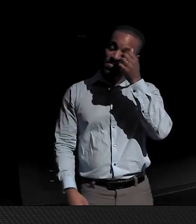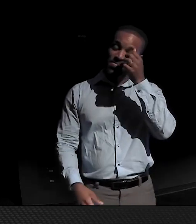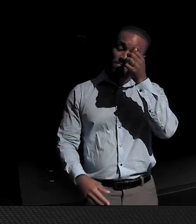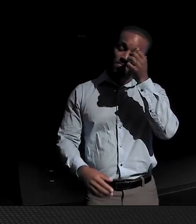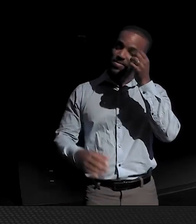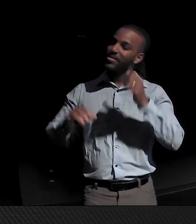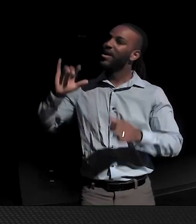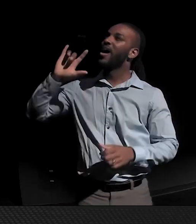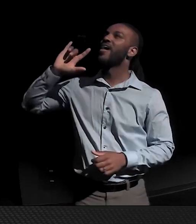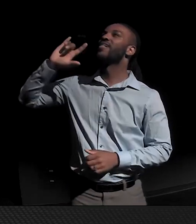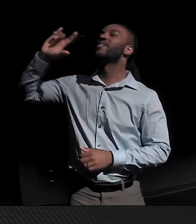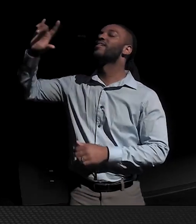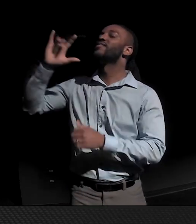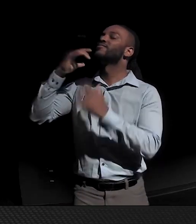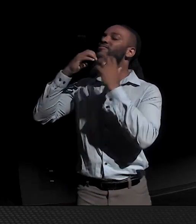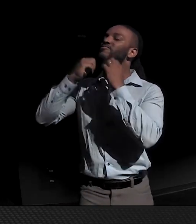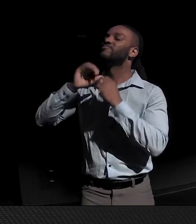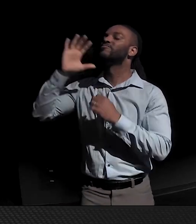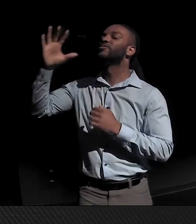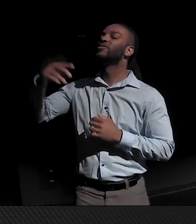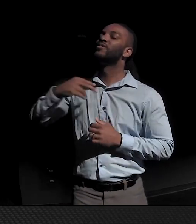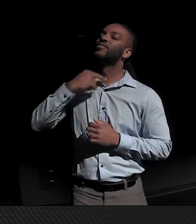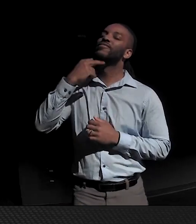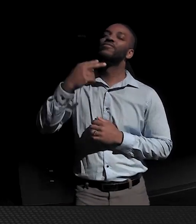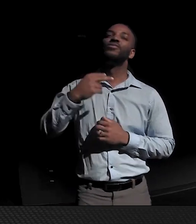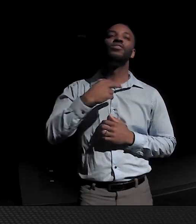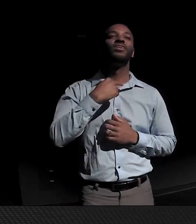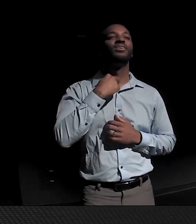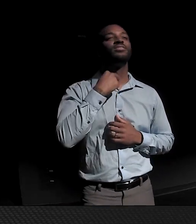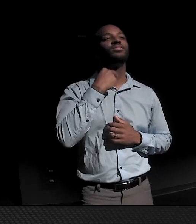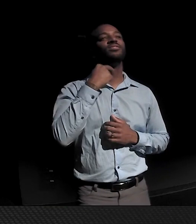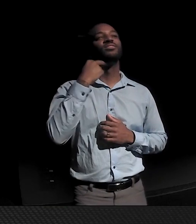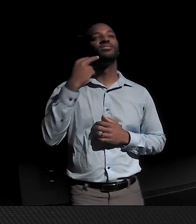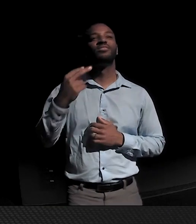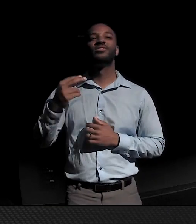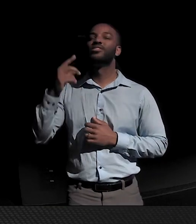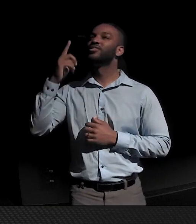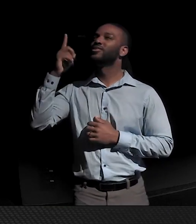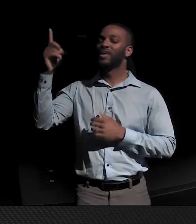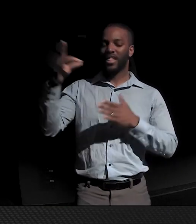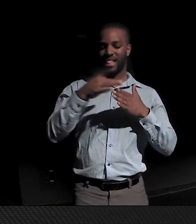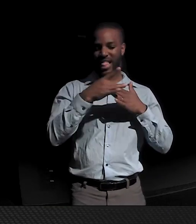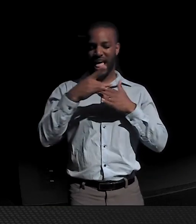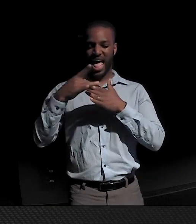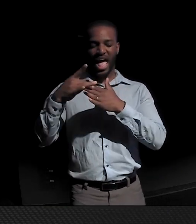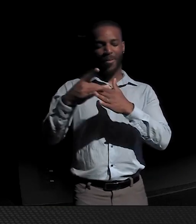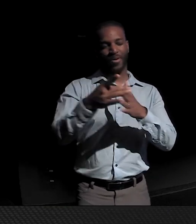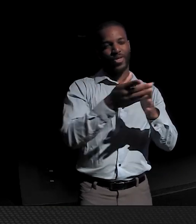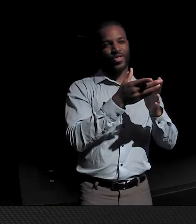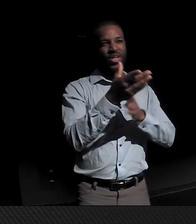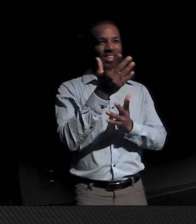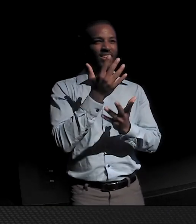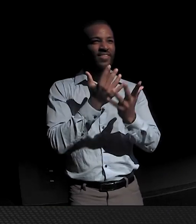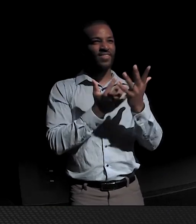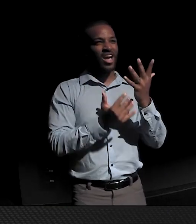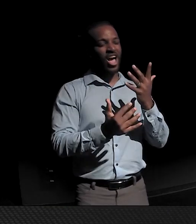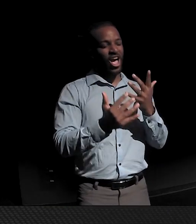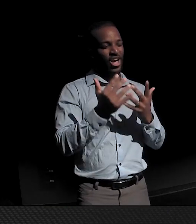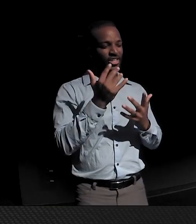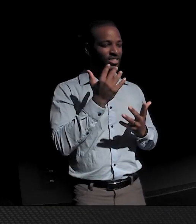love your voice. You have led me through the